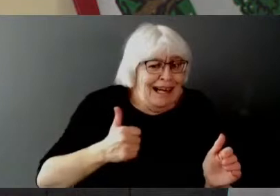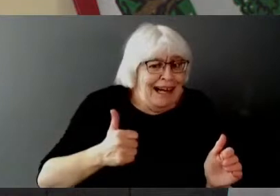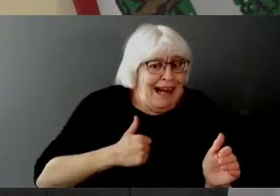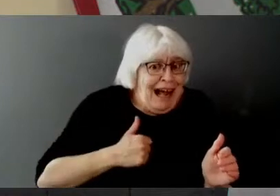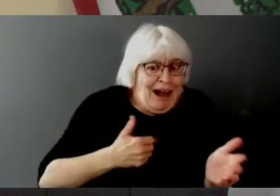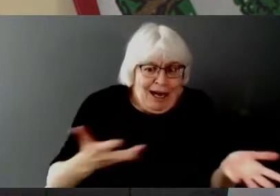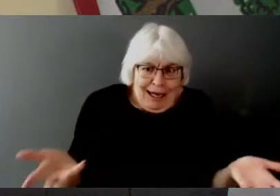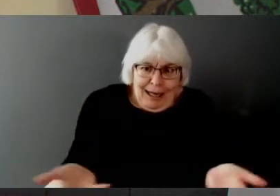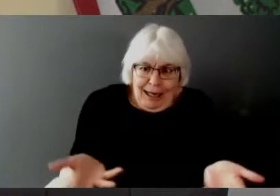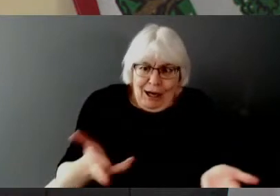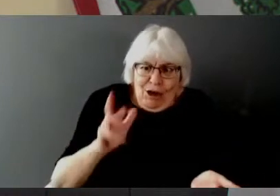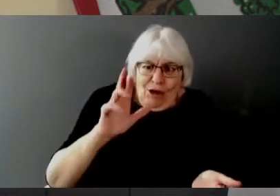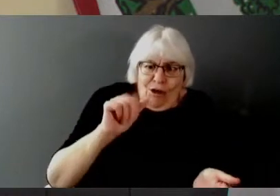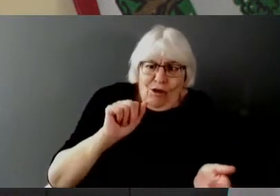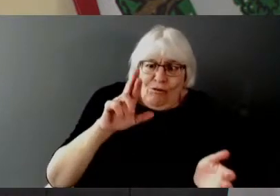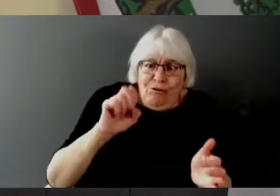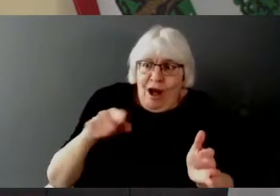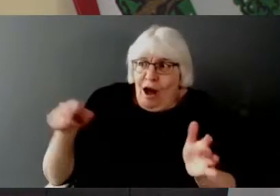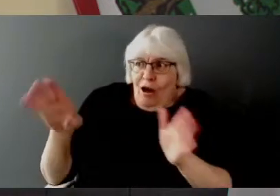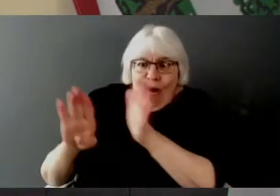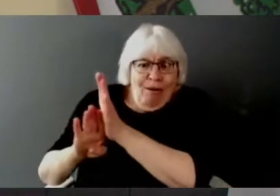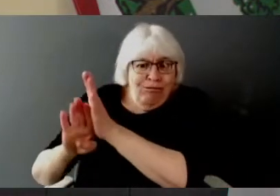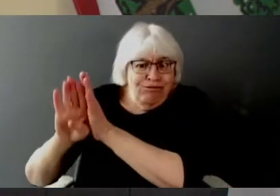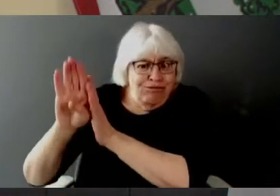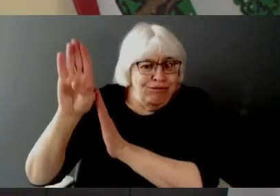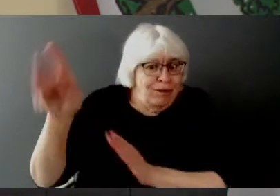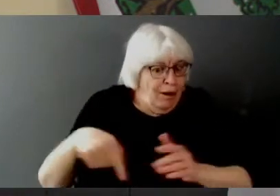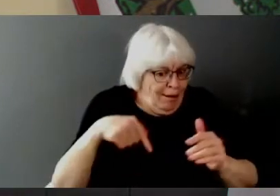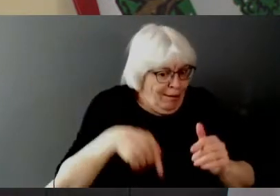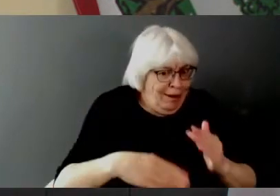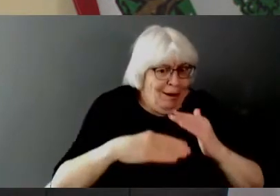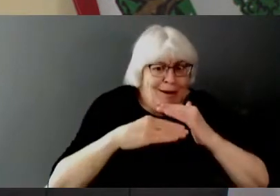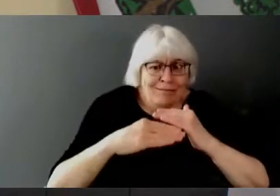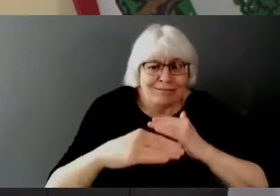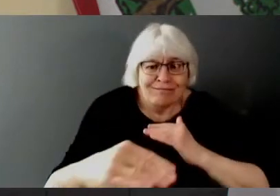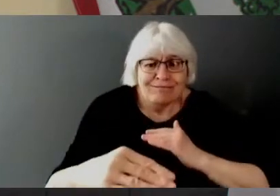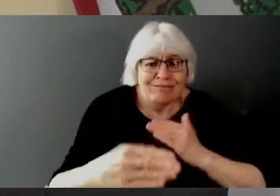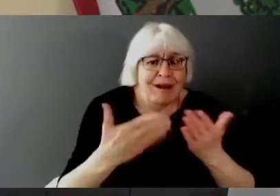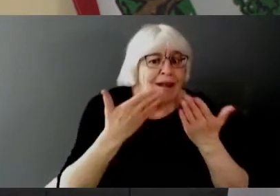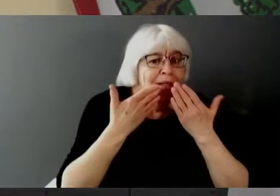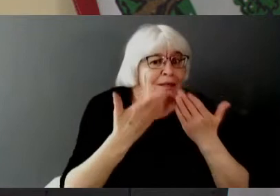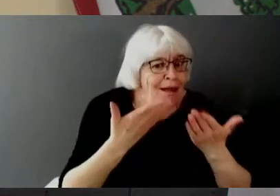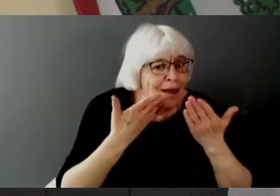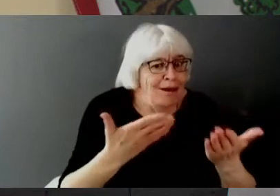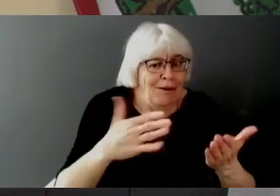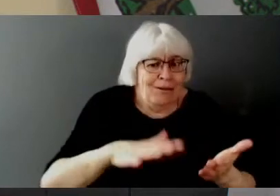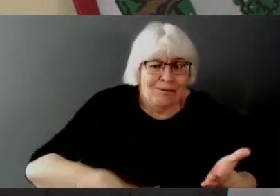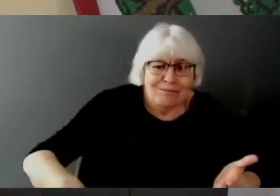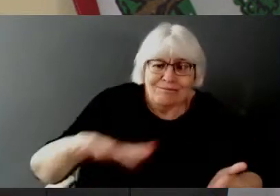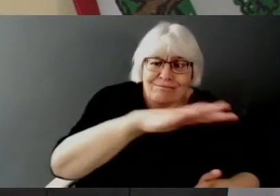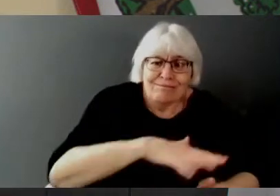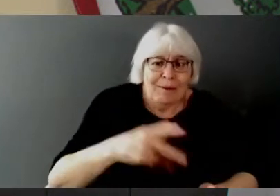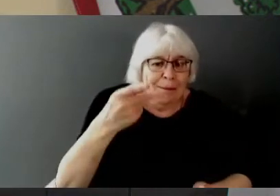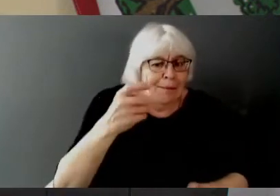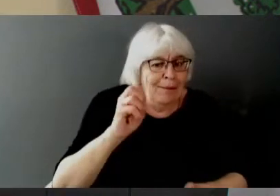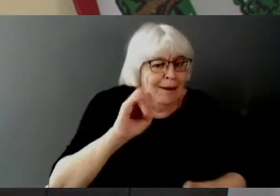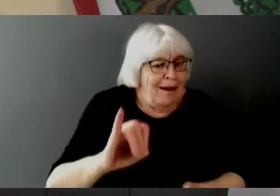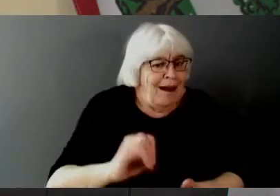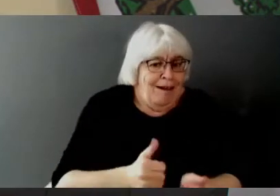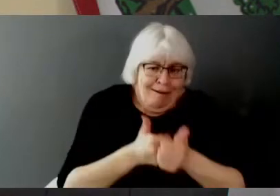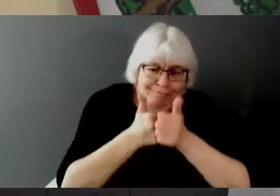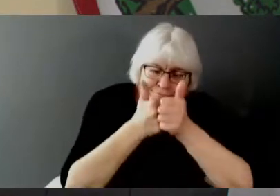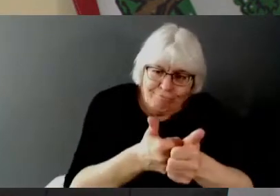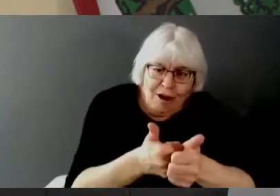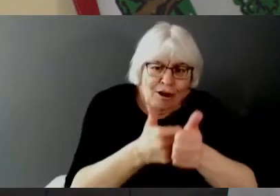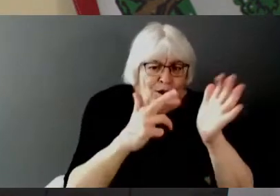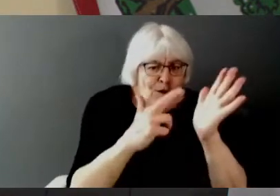very grateful for that, very grateful that Islanders have been so attentive to the rules and regulations that have been put in place for